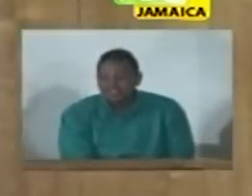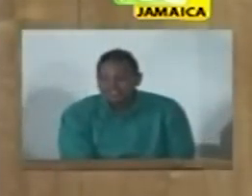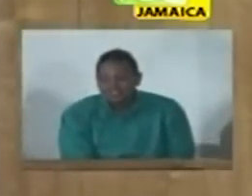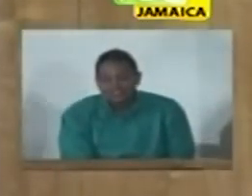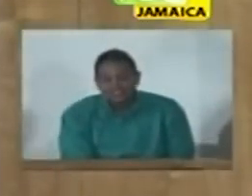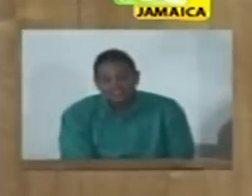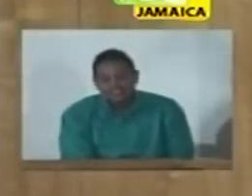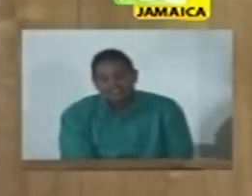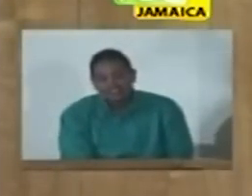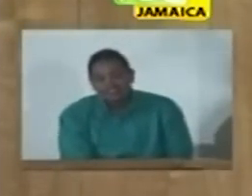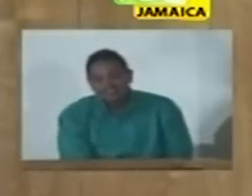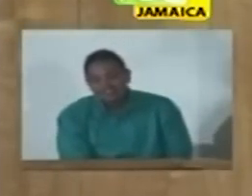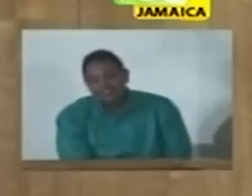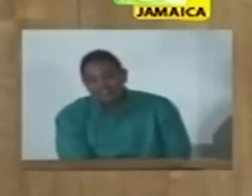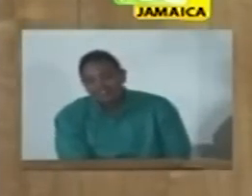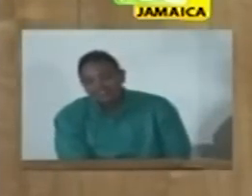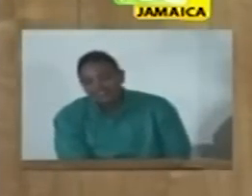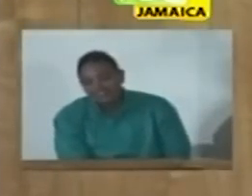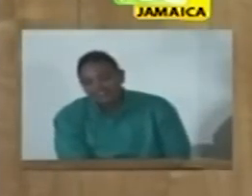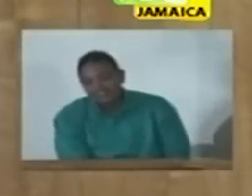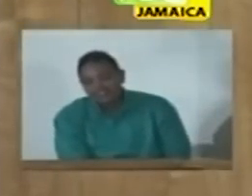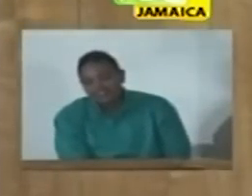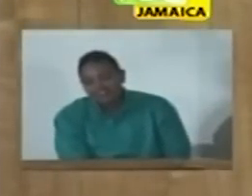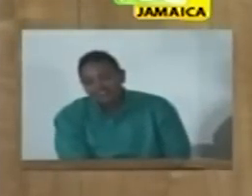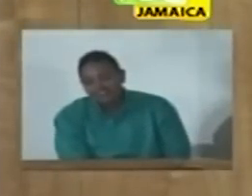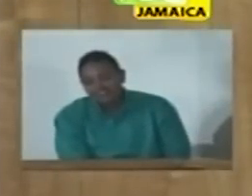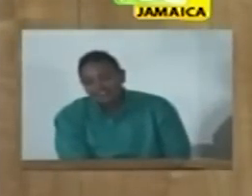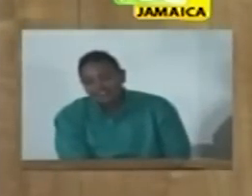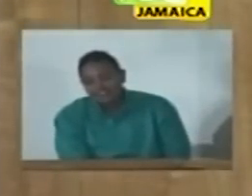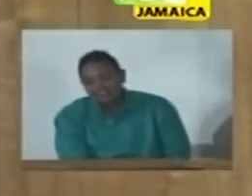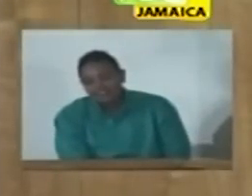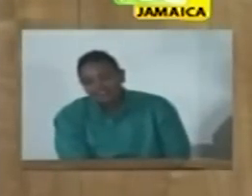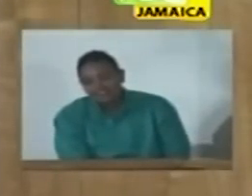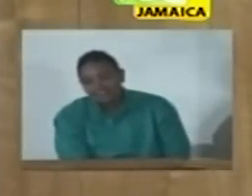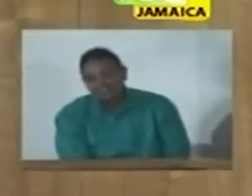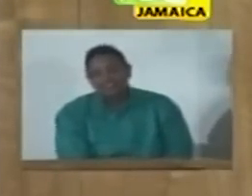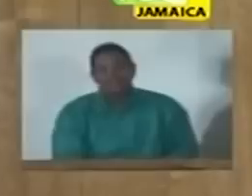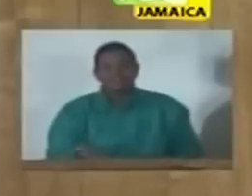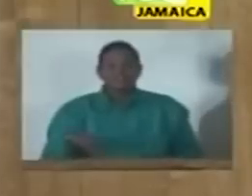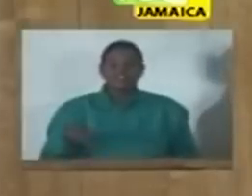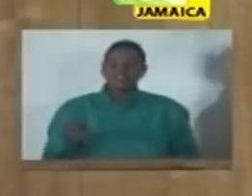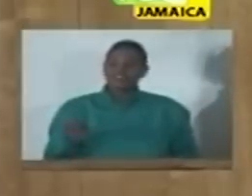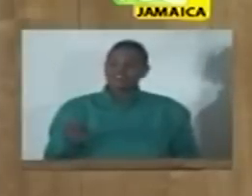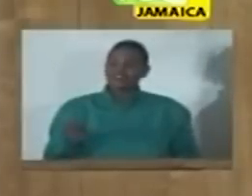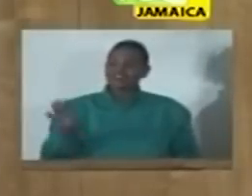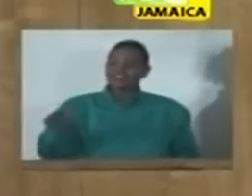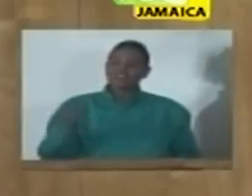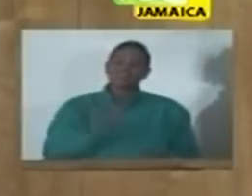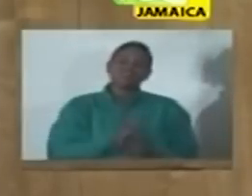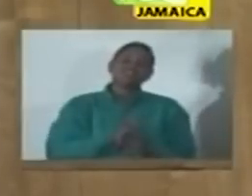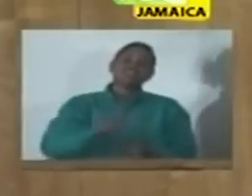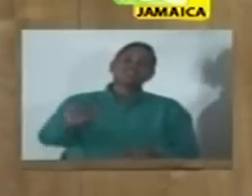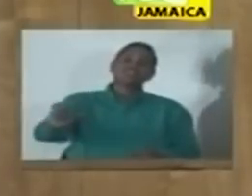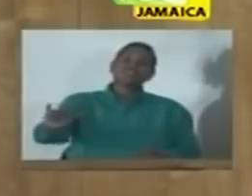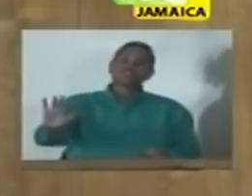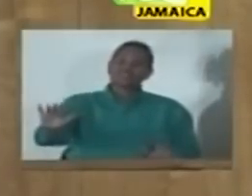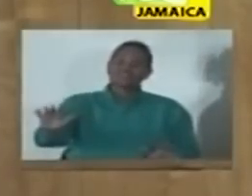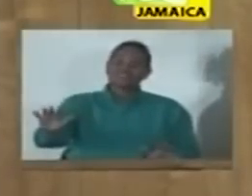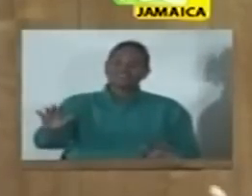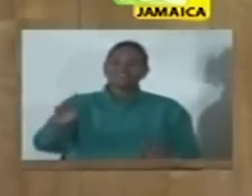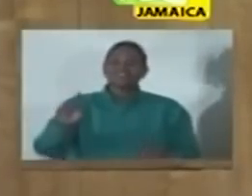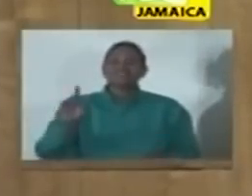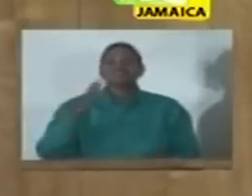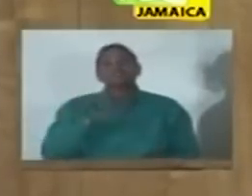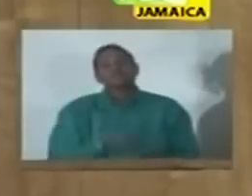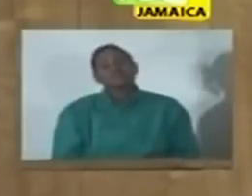You're not distracted by their noise. Good. Mr. President, Kedi, leave him alone. Kedi, you're not at... Kedi, leave him alone.